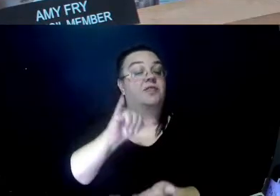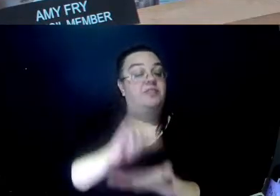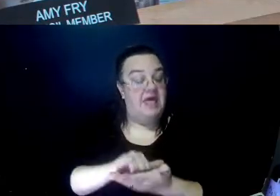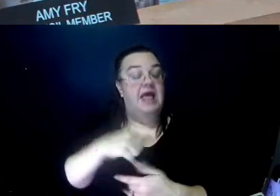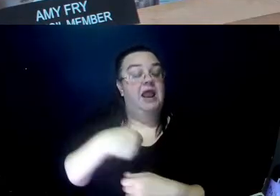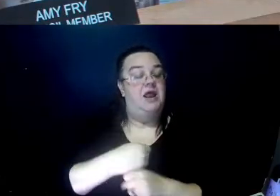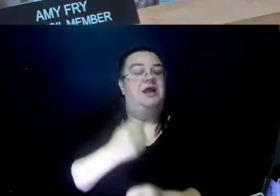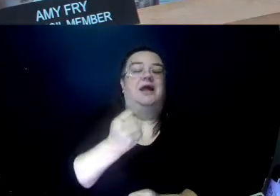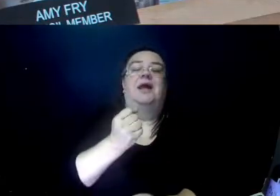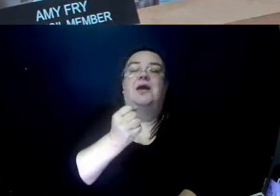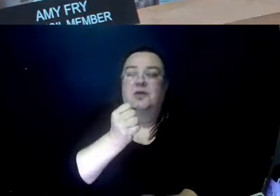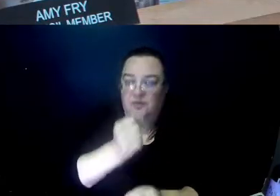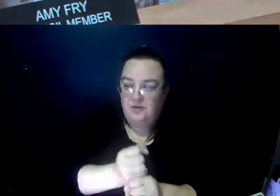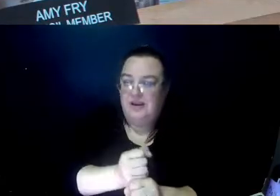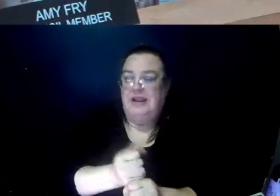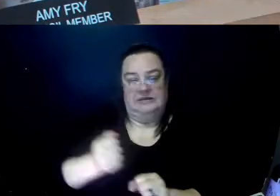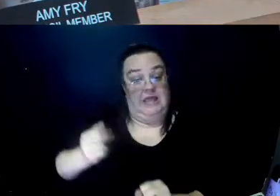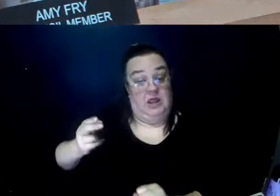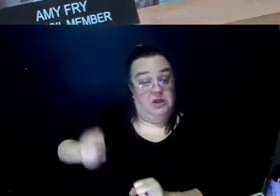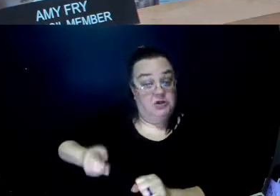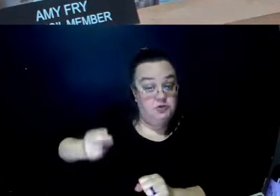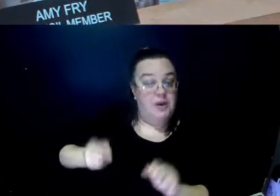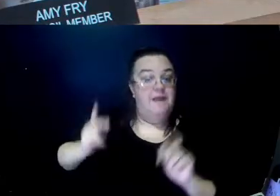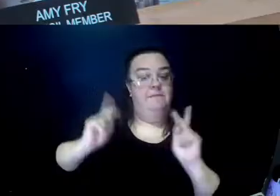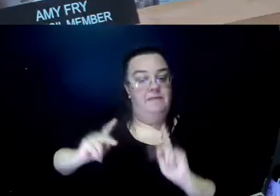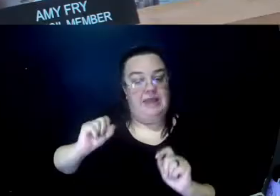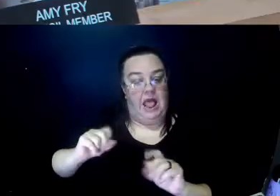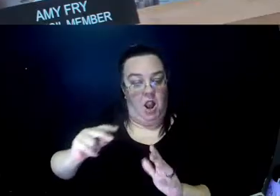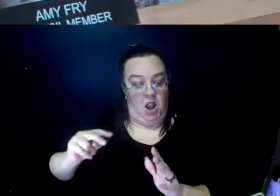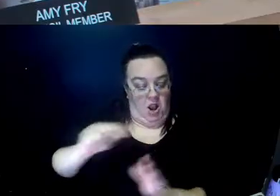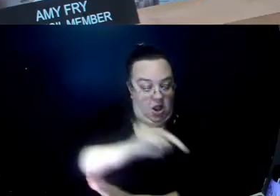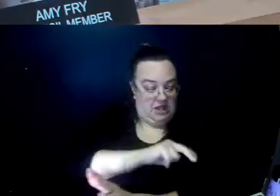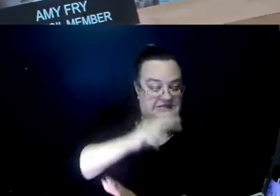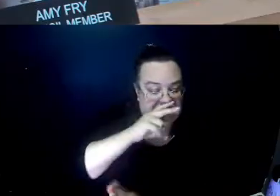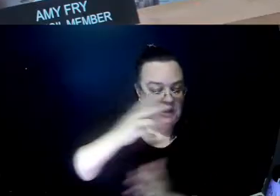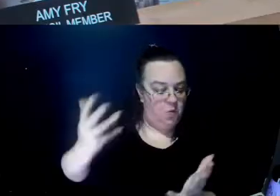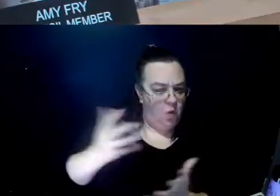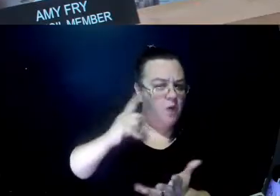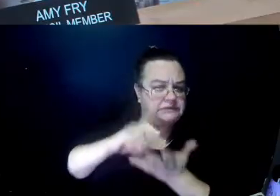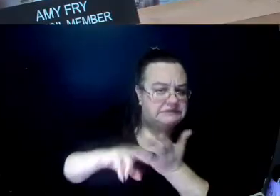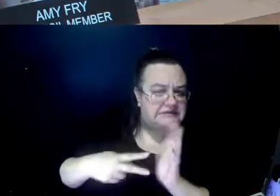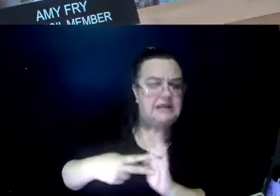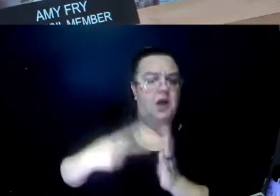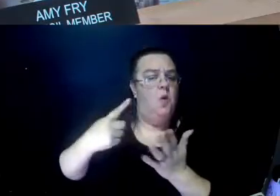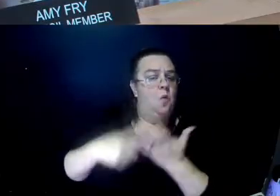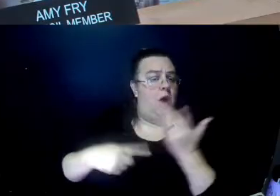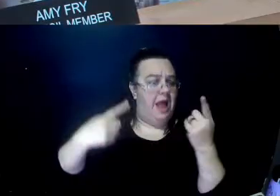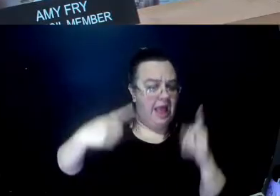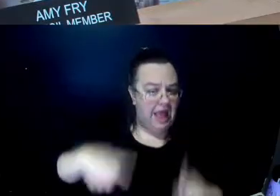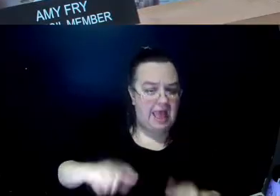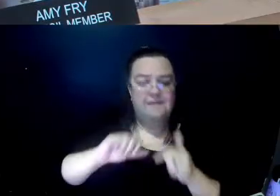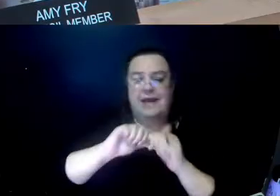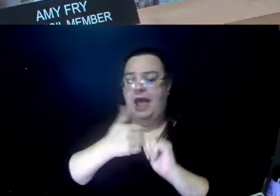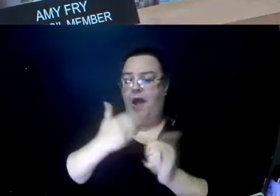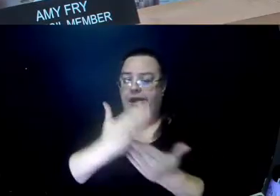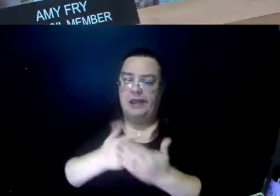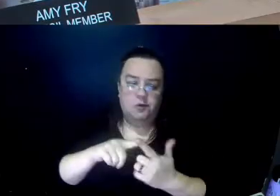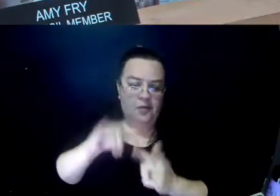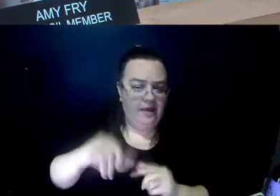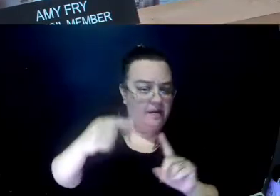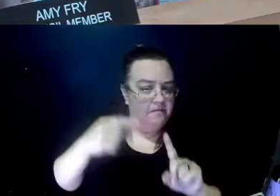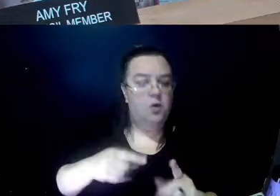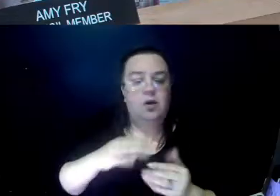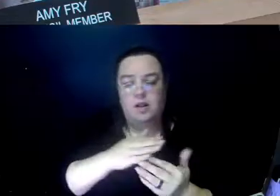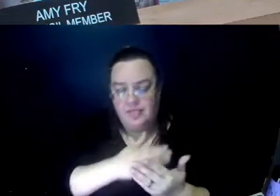creates history, and people can look back and see what was the intent, what happened, how did they get there, that kind of thing. So